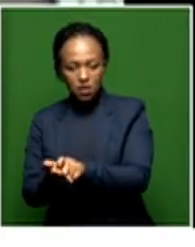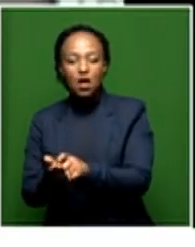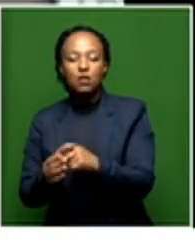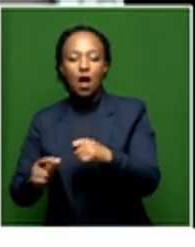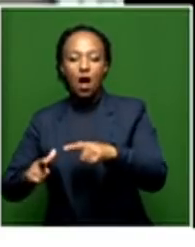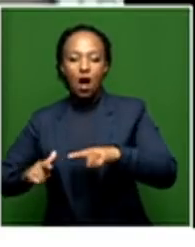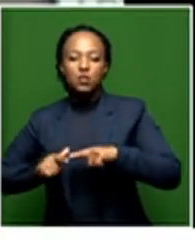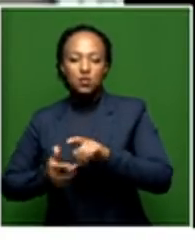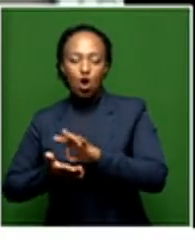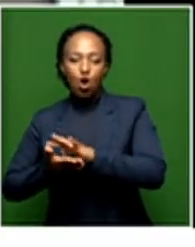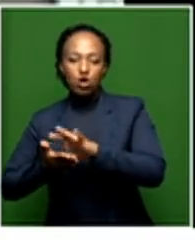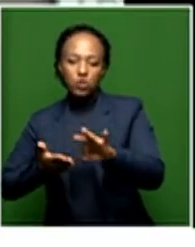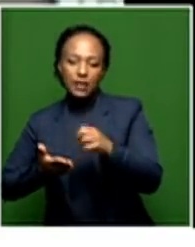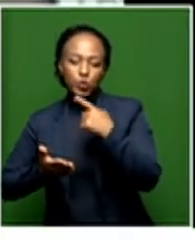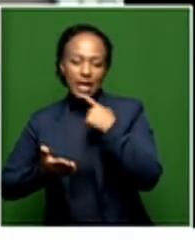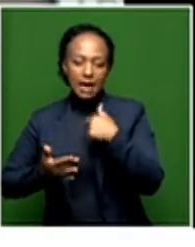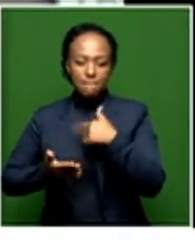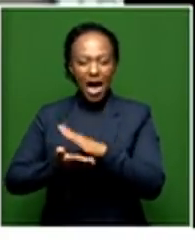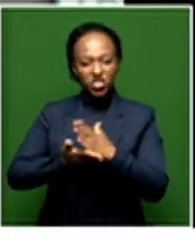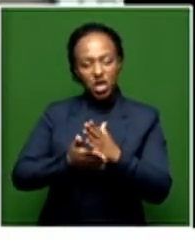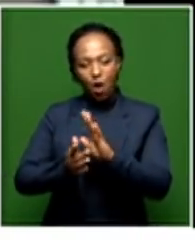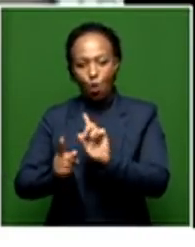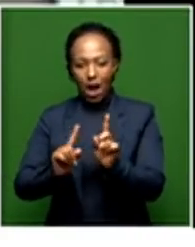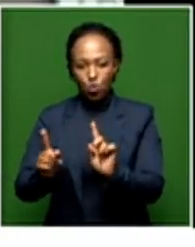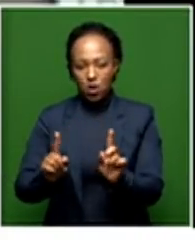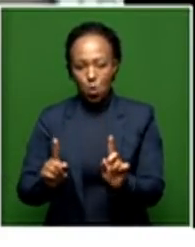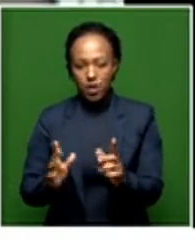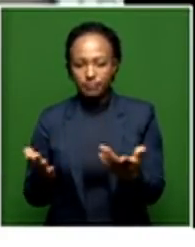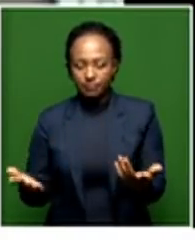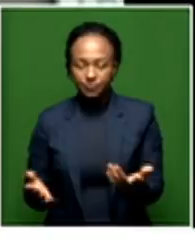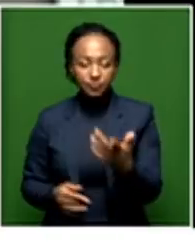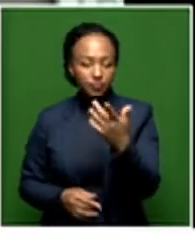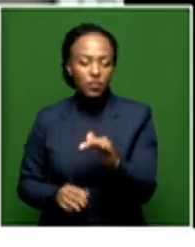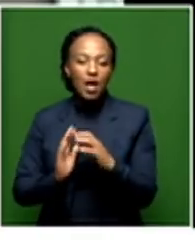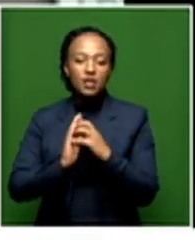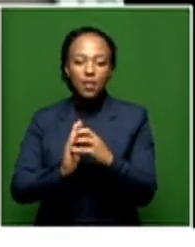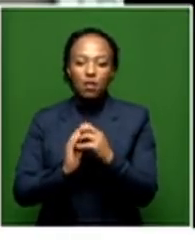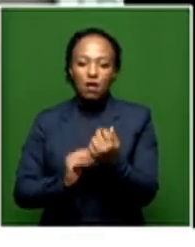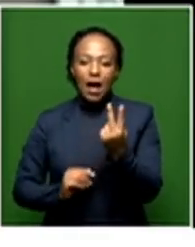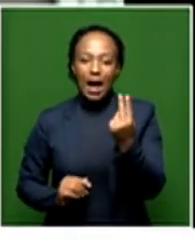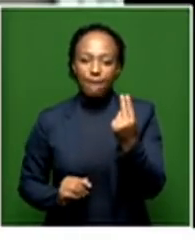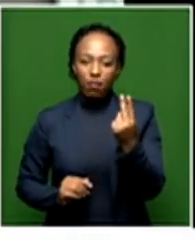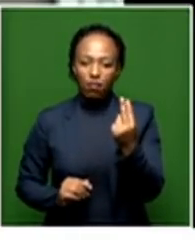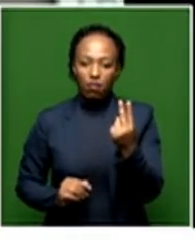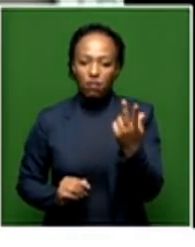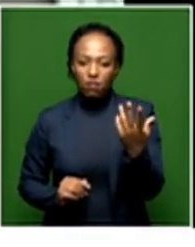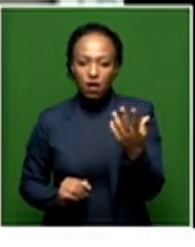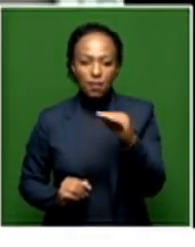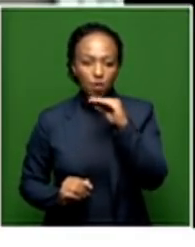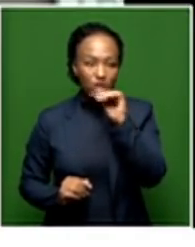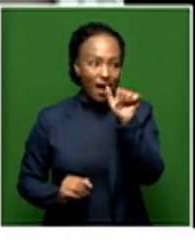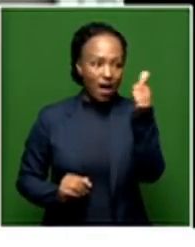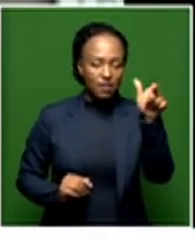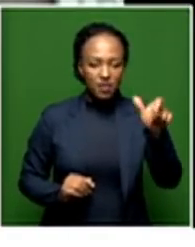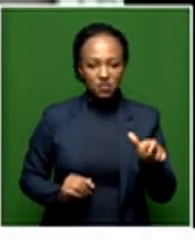law, that is a bit faulty. But if it is the couple, just the same, the couple, it's not with another party, it doesn't seem